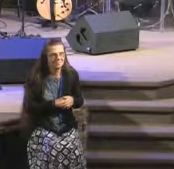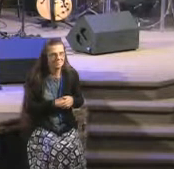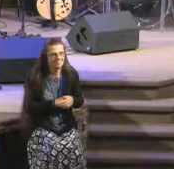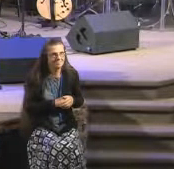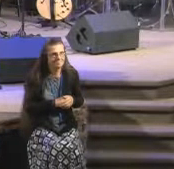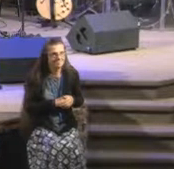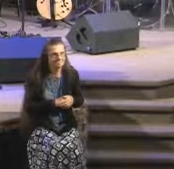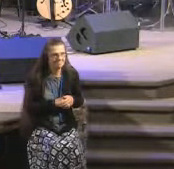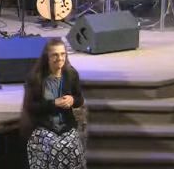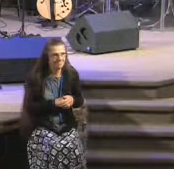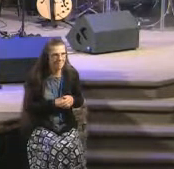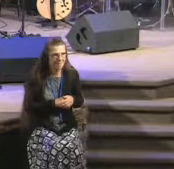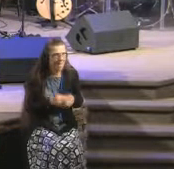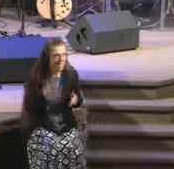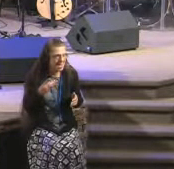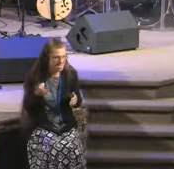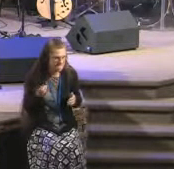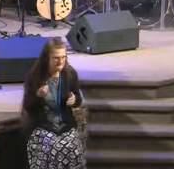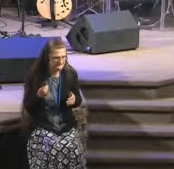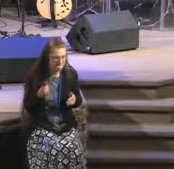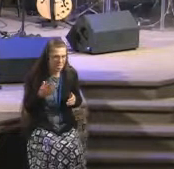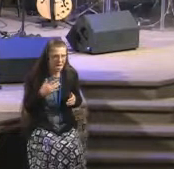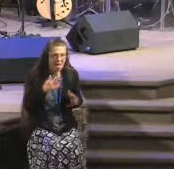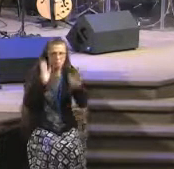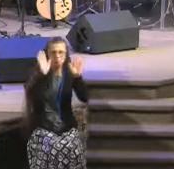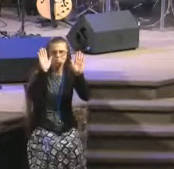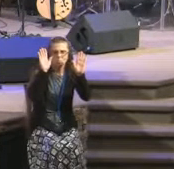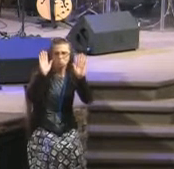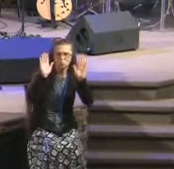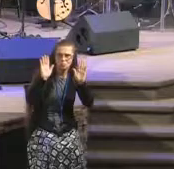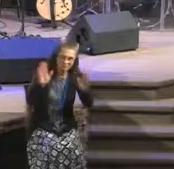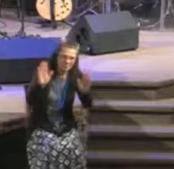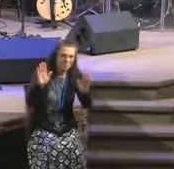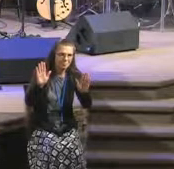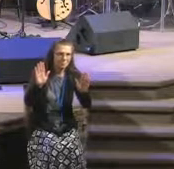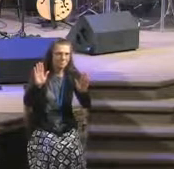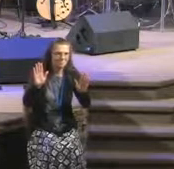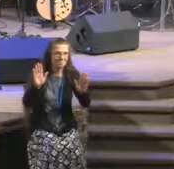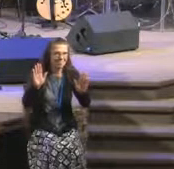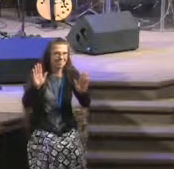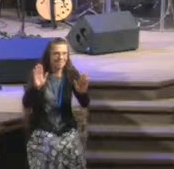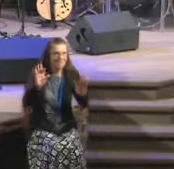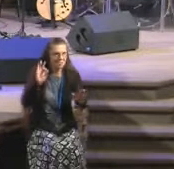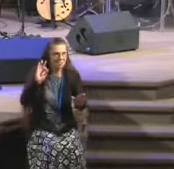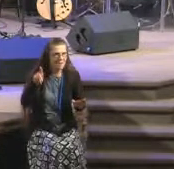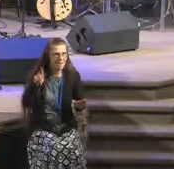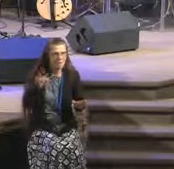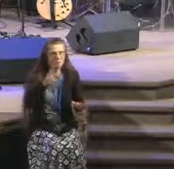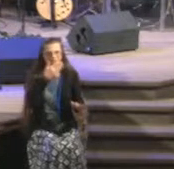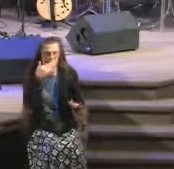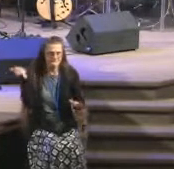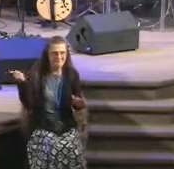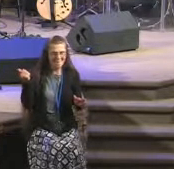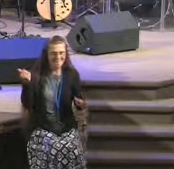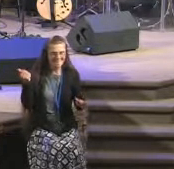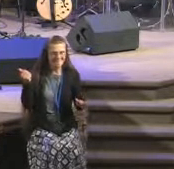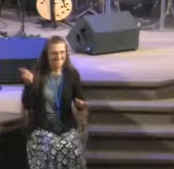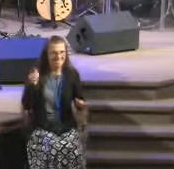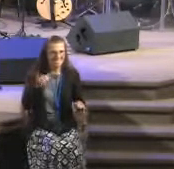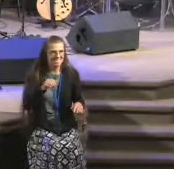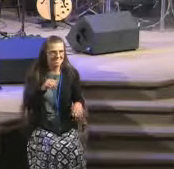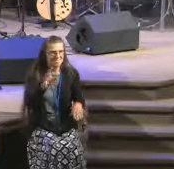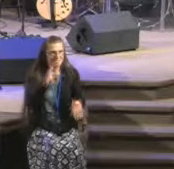And I am grateful to pastor the best church I've ever pastored